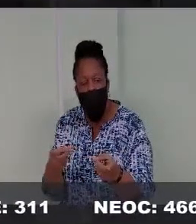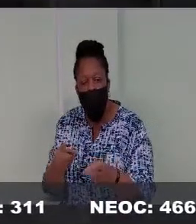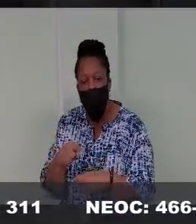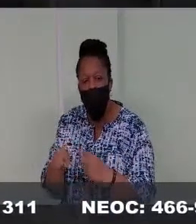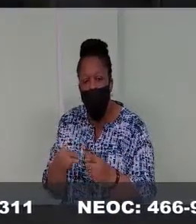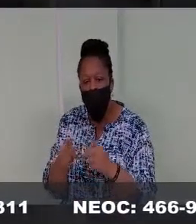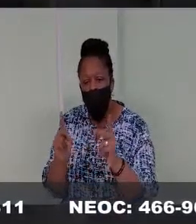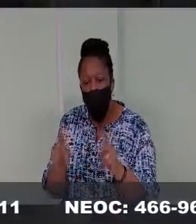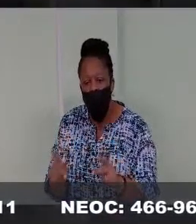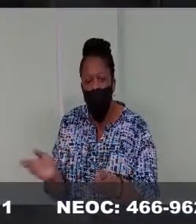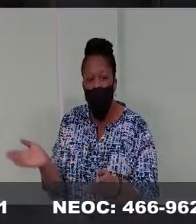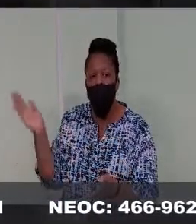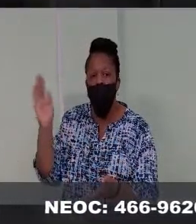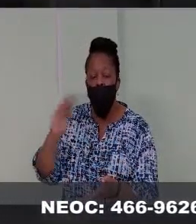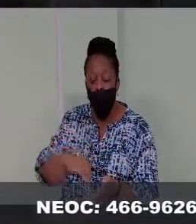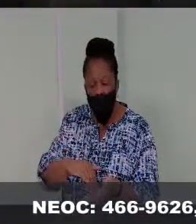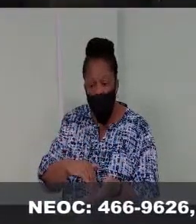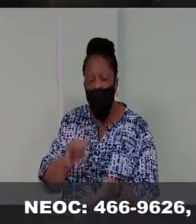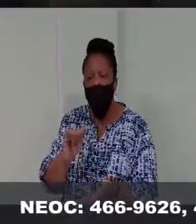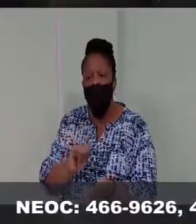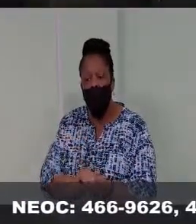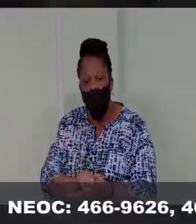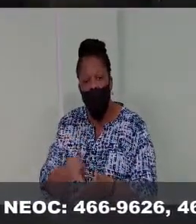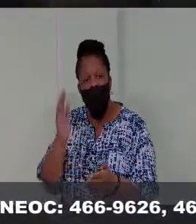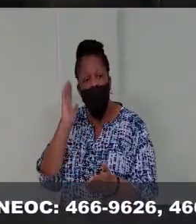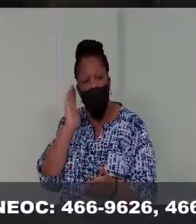will determine our way forward.